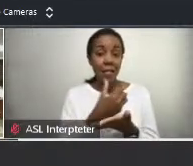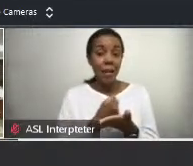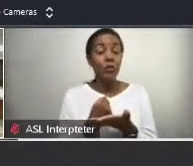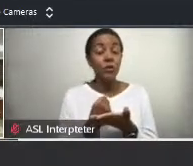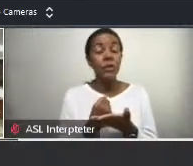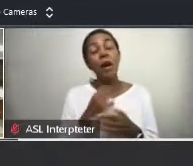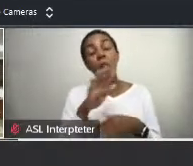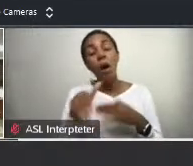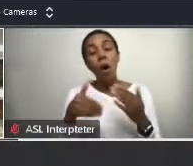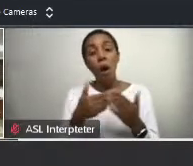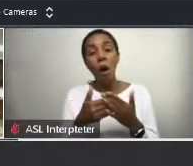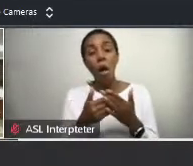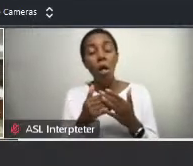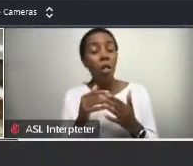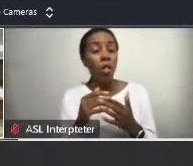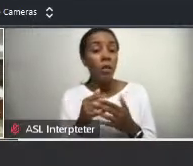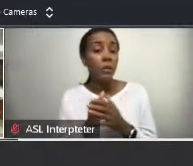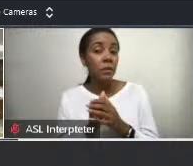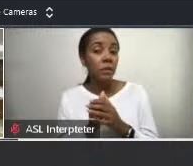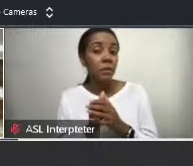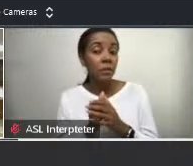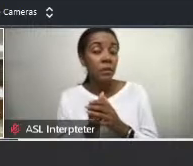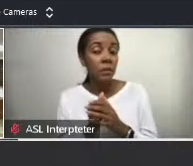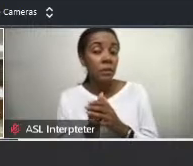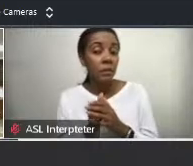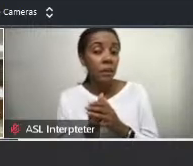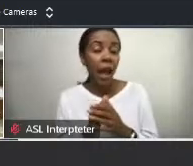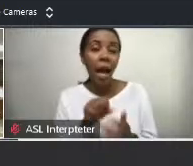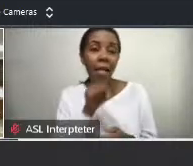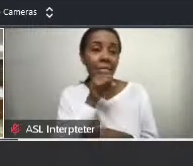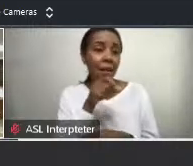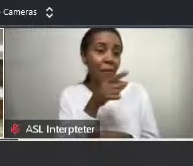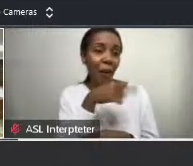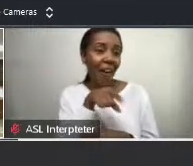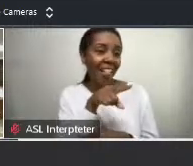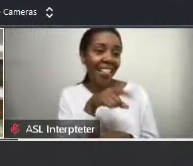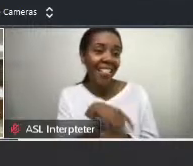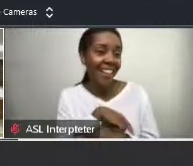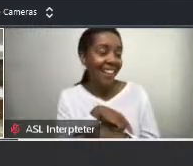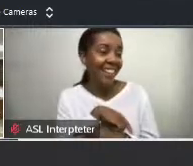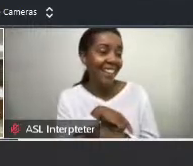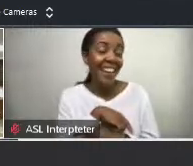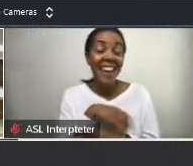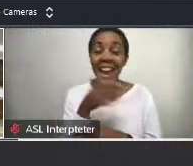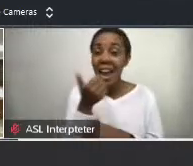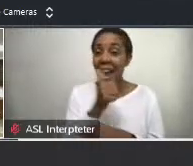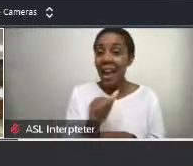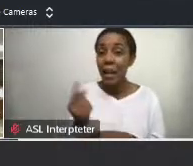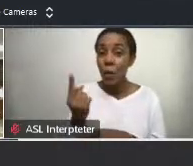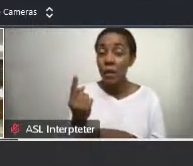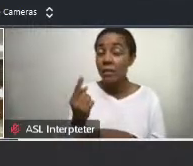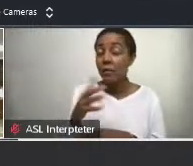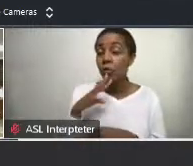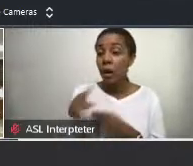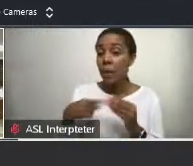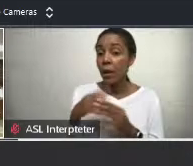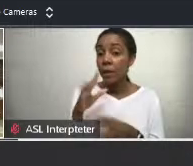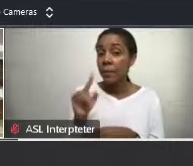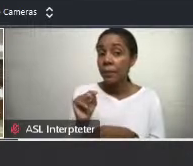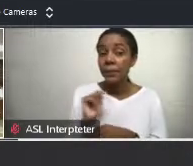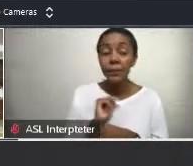the administration. So moved. Second. I love y'all. Anyone here to speak to this item? Yes, sir.